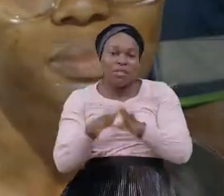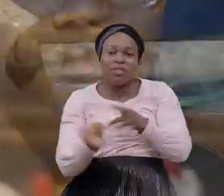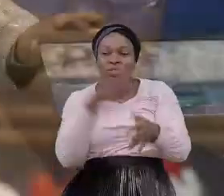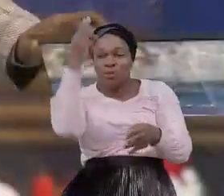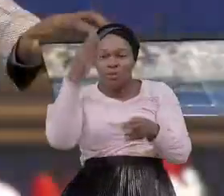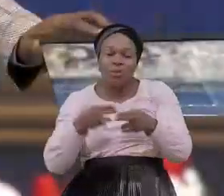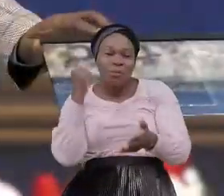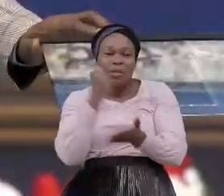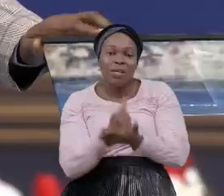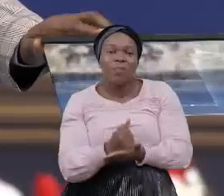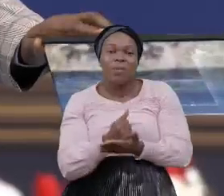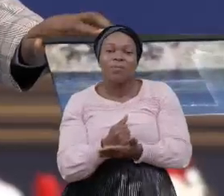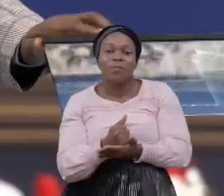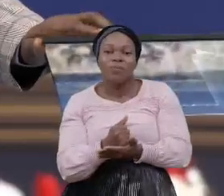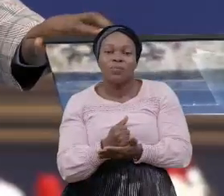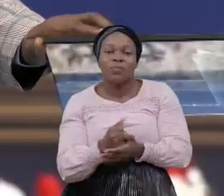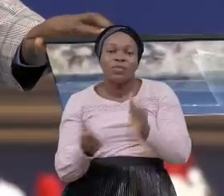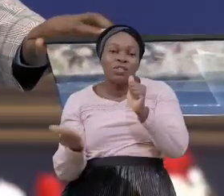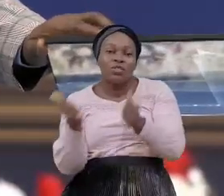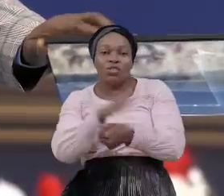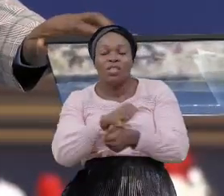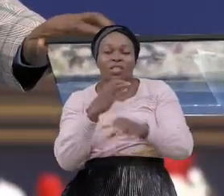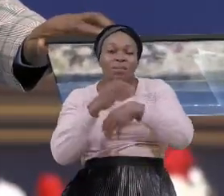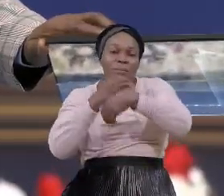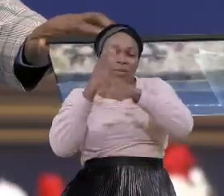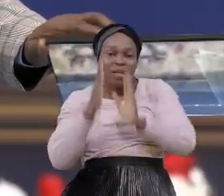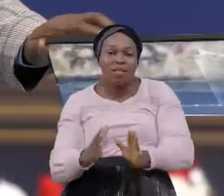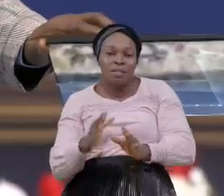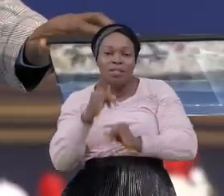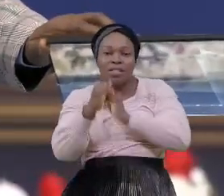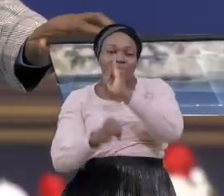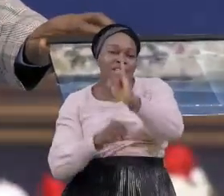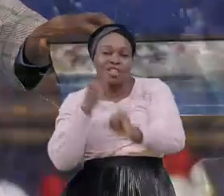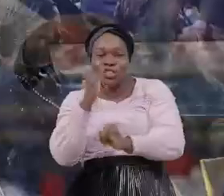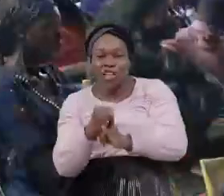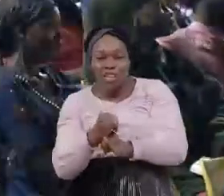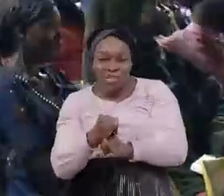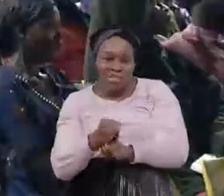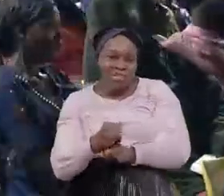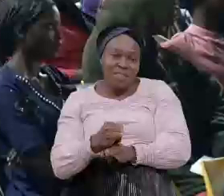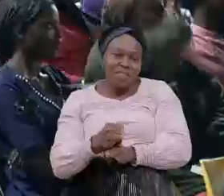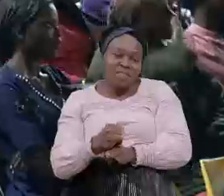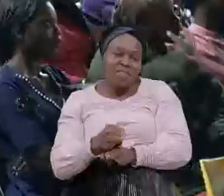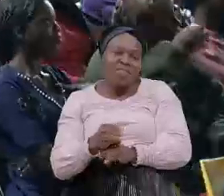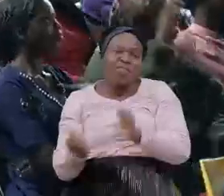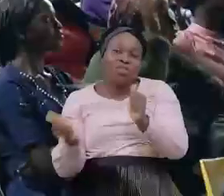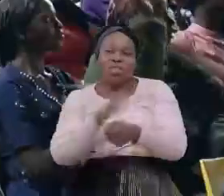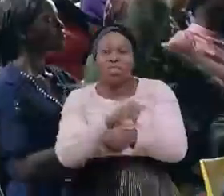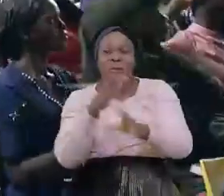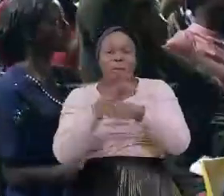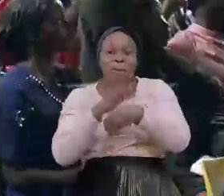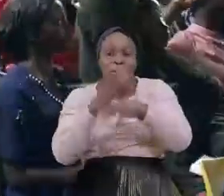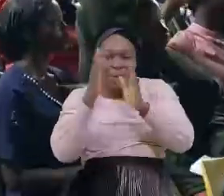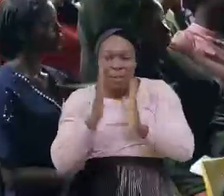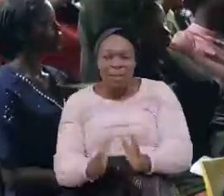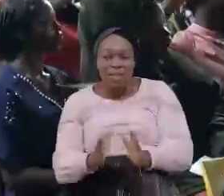Change Makers International. Are you there? Change Makers.